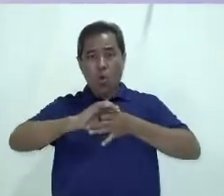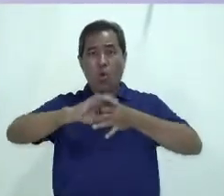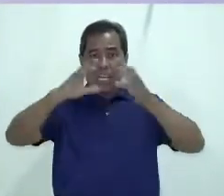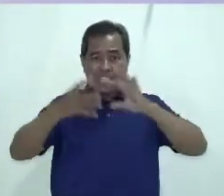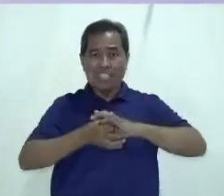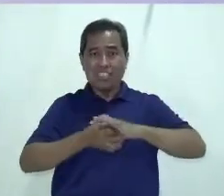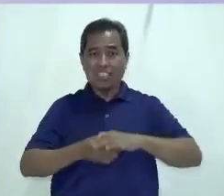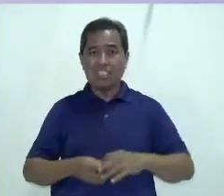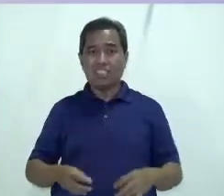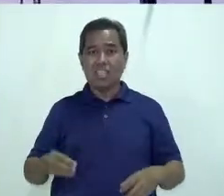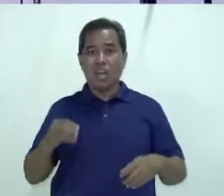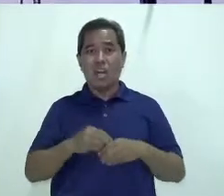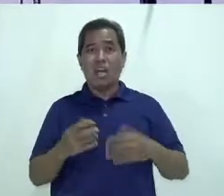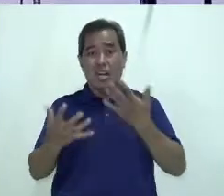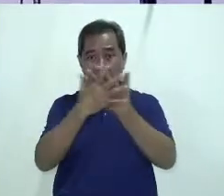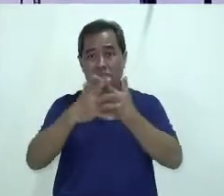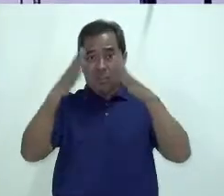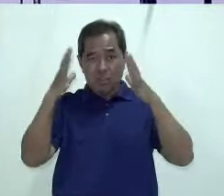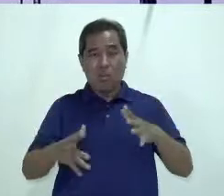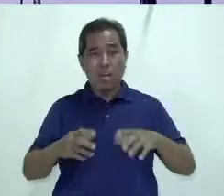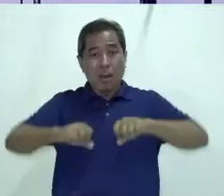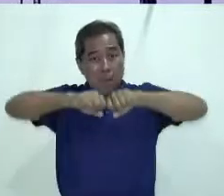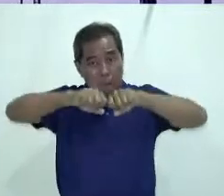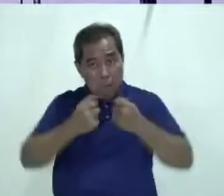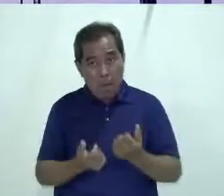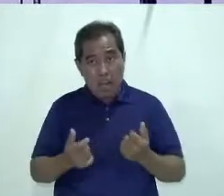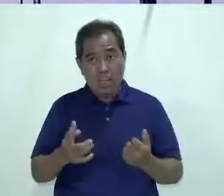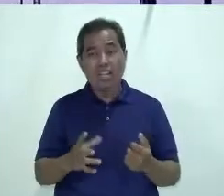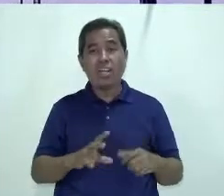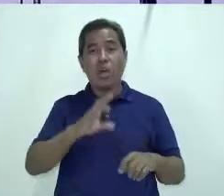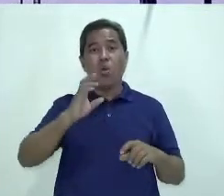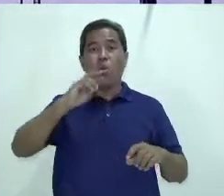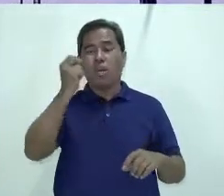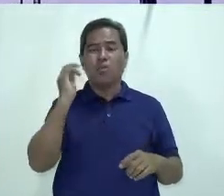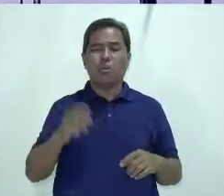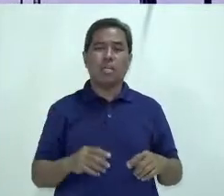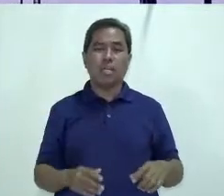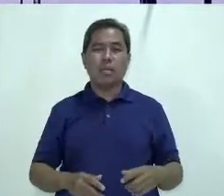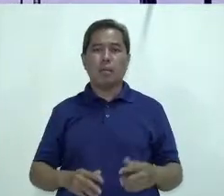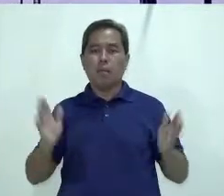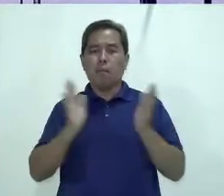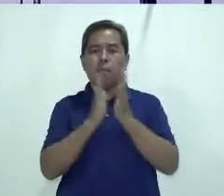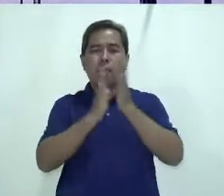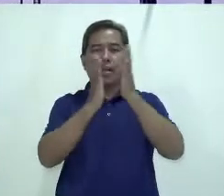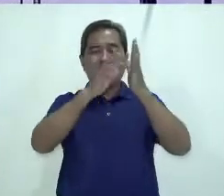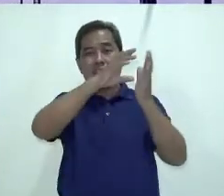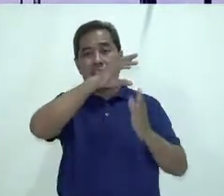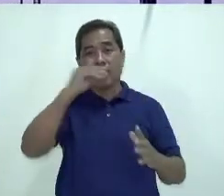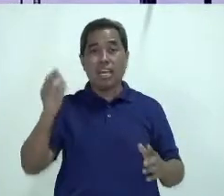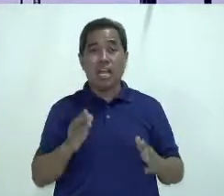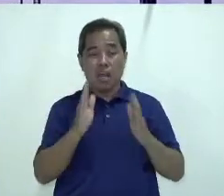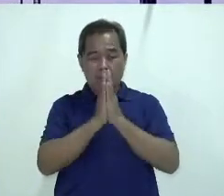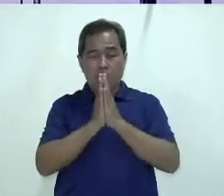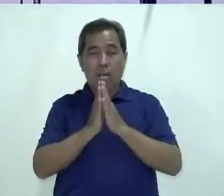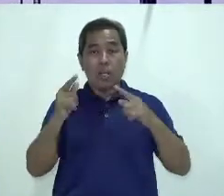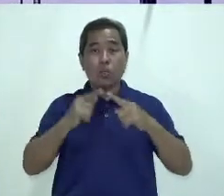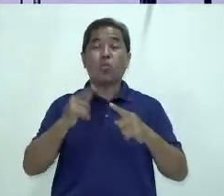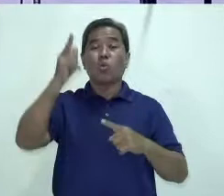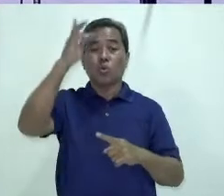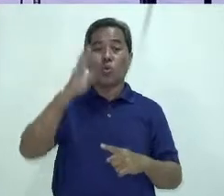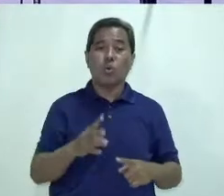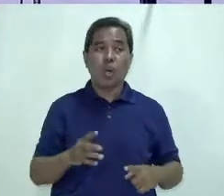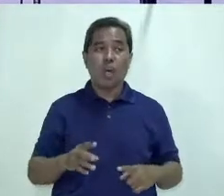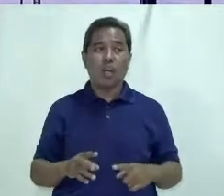loosed. When we praise and pray to God, he doesn't just answer our prayer.